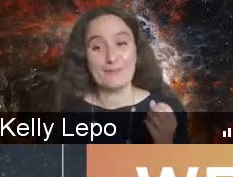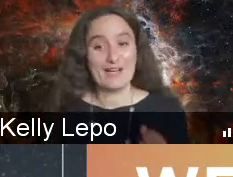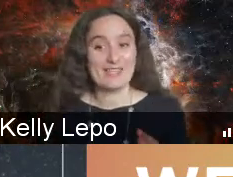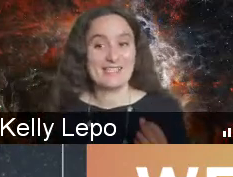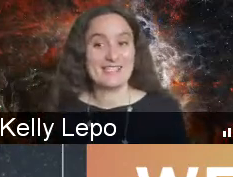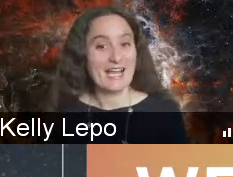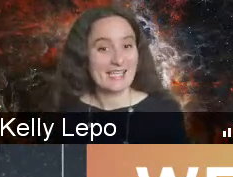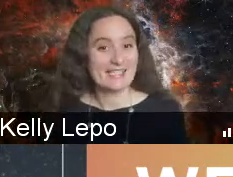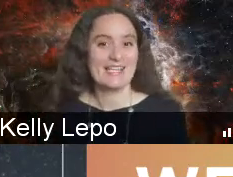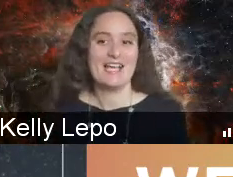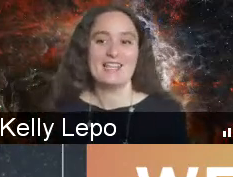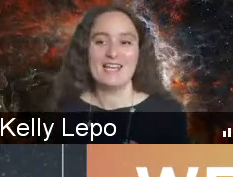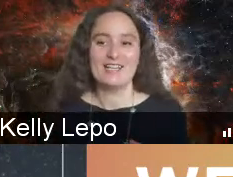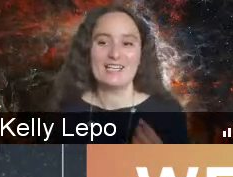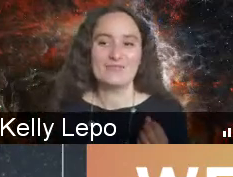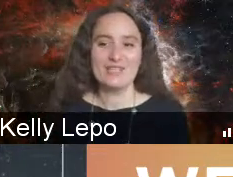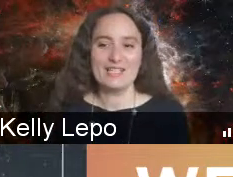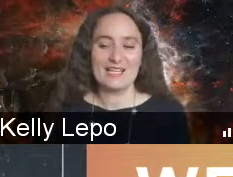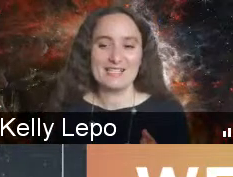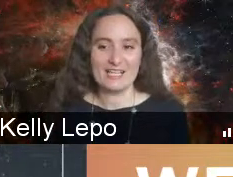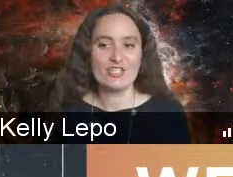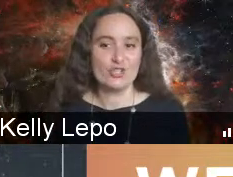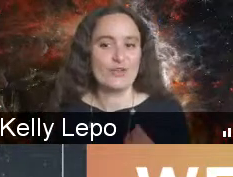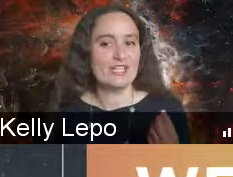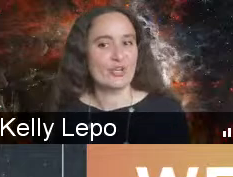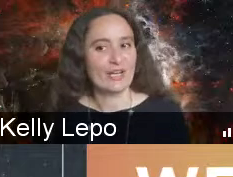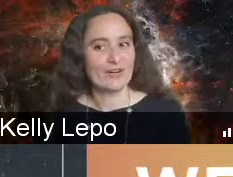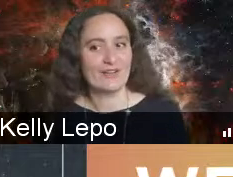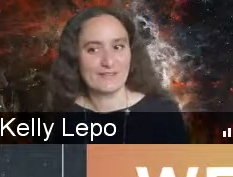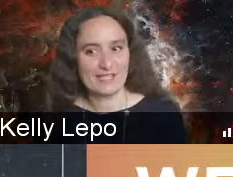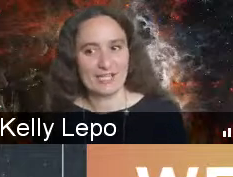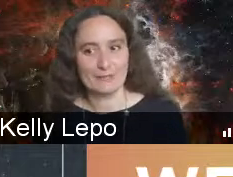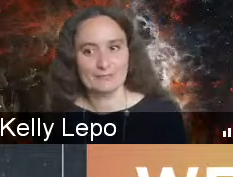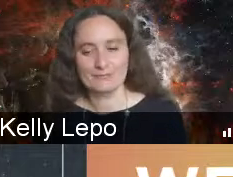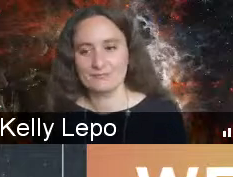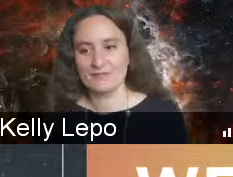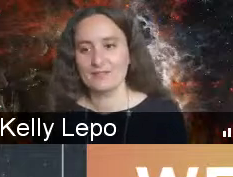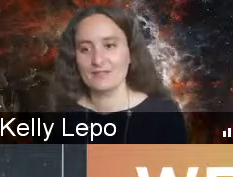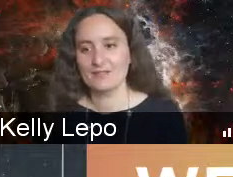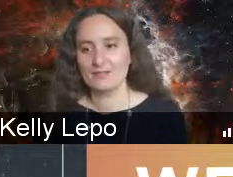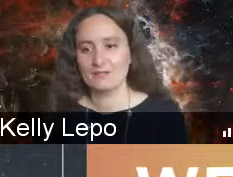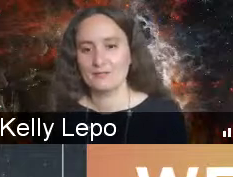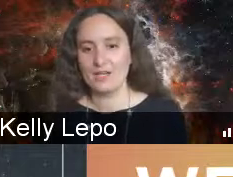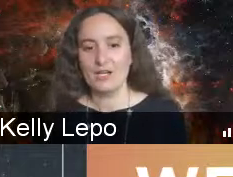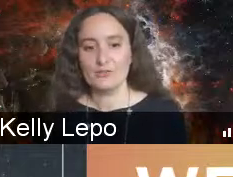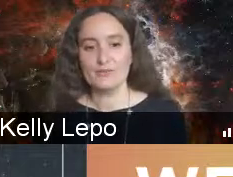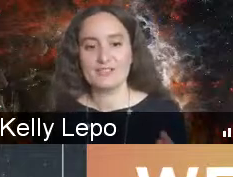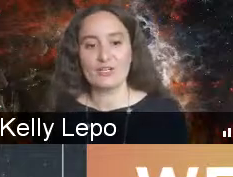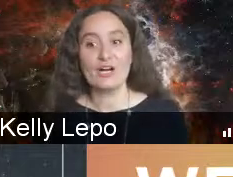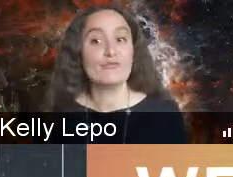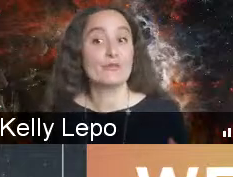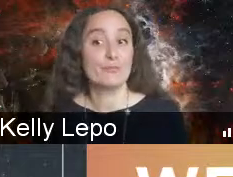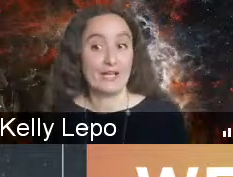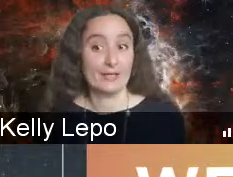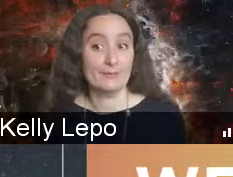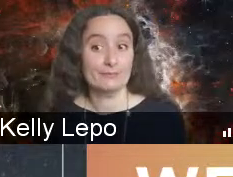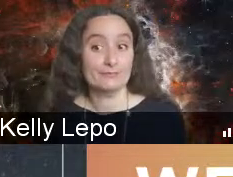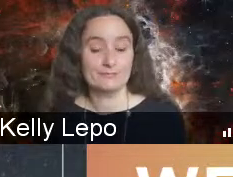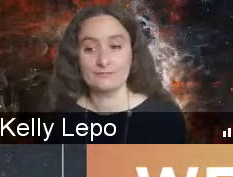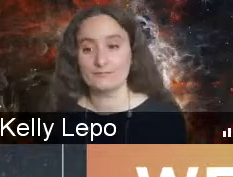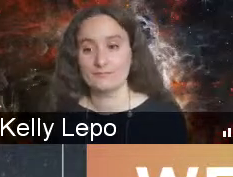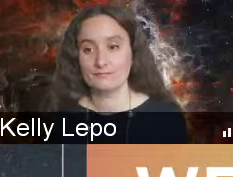us about the science that really excites you in your area of study. We'll start off with